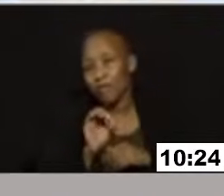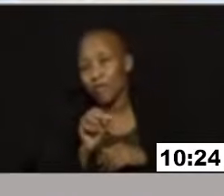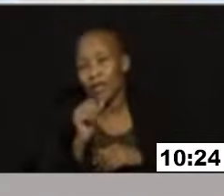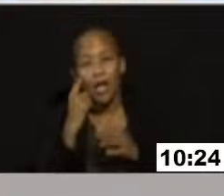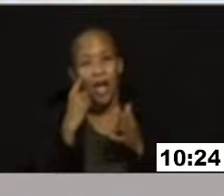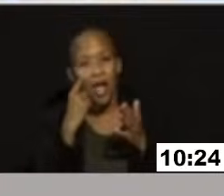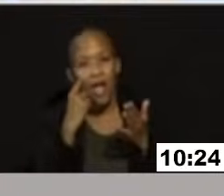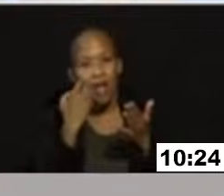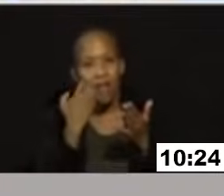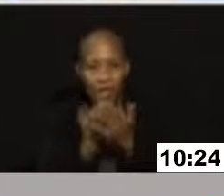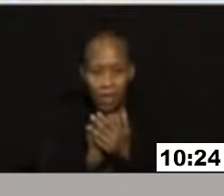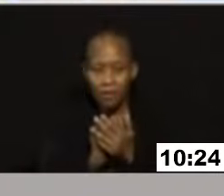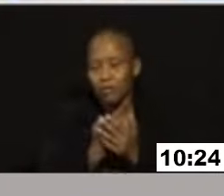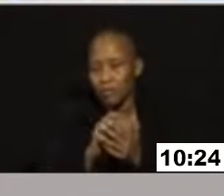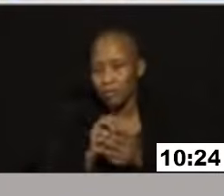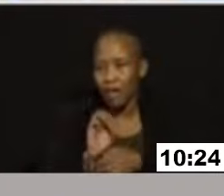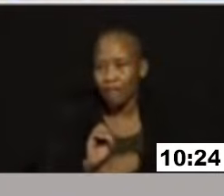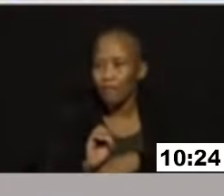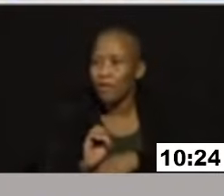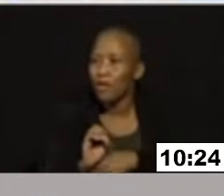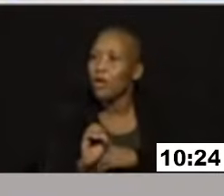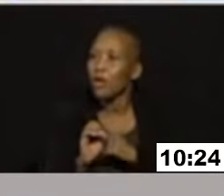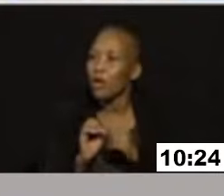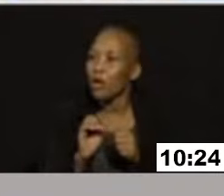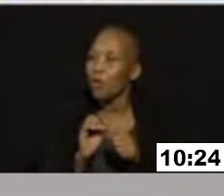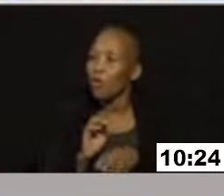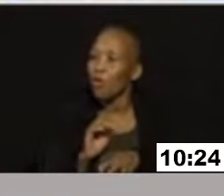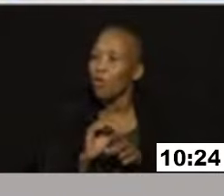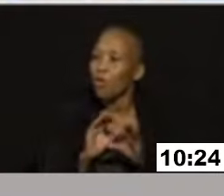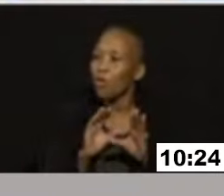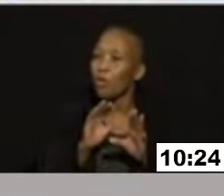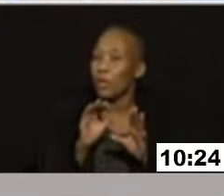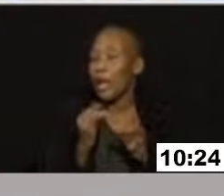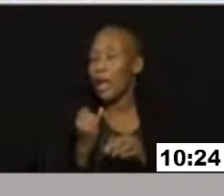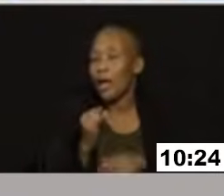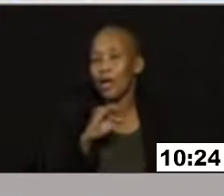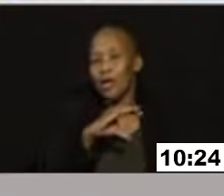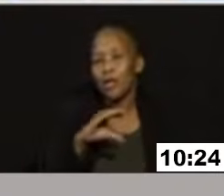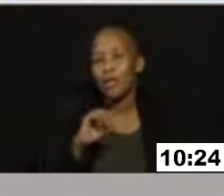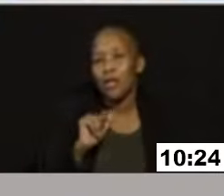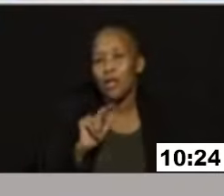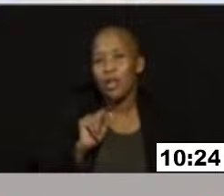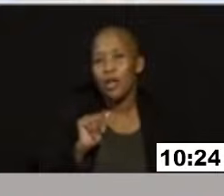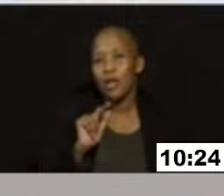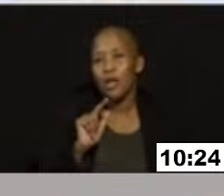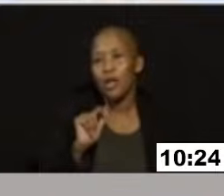reinforces the approach that the Collator Group has taken.